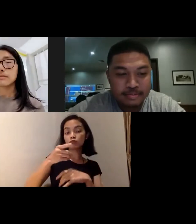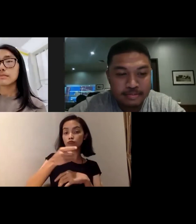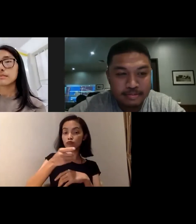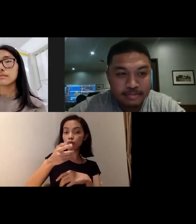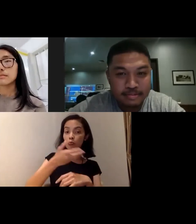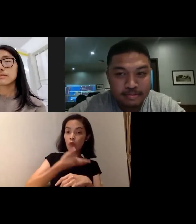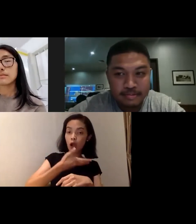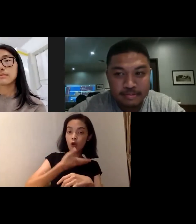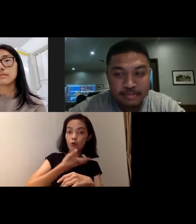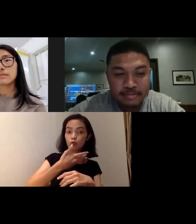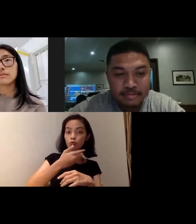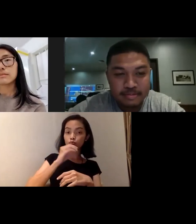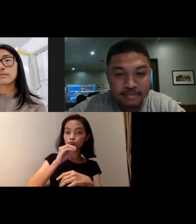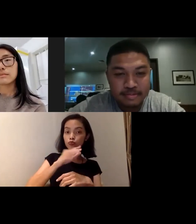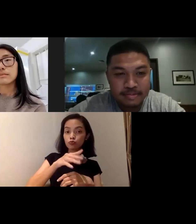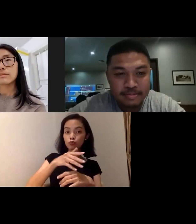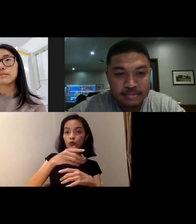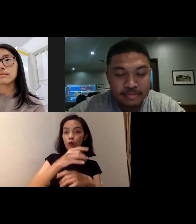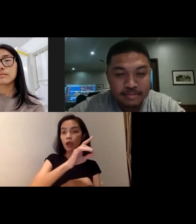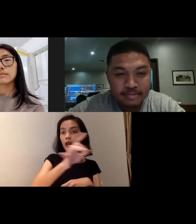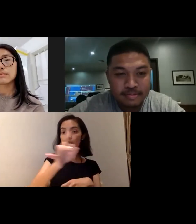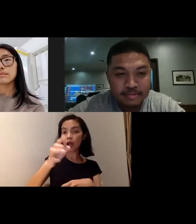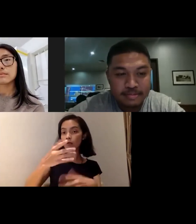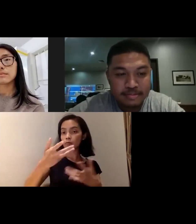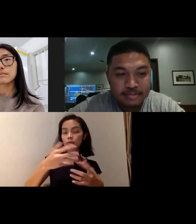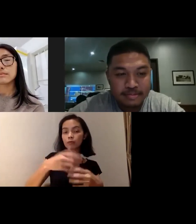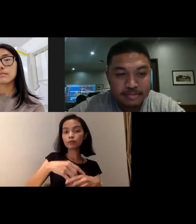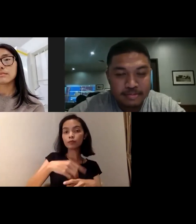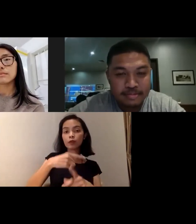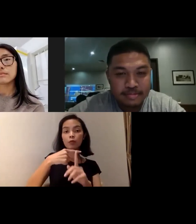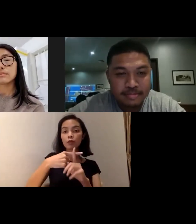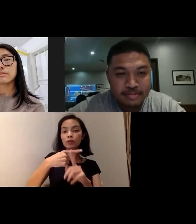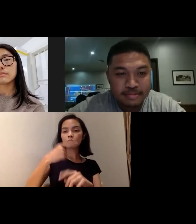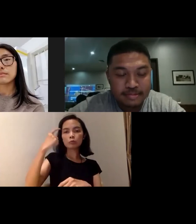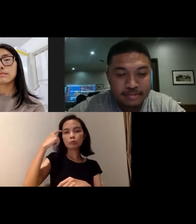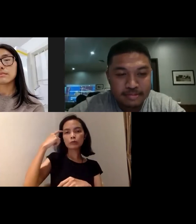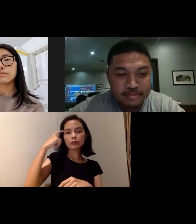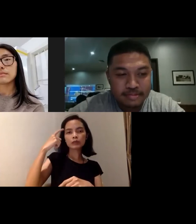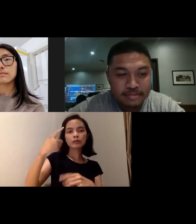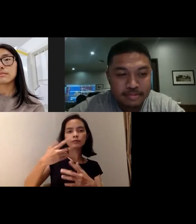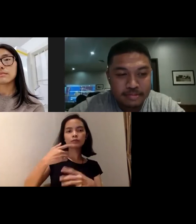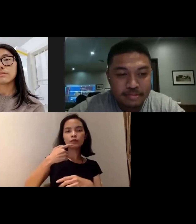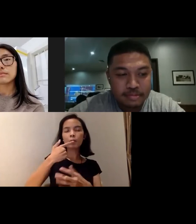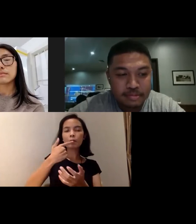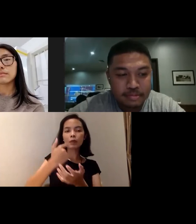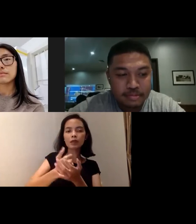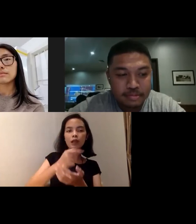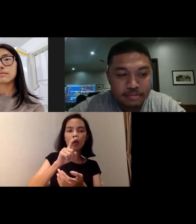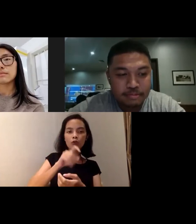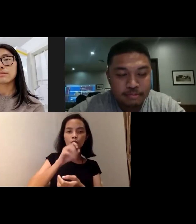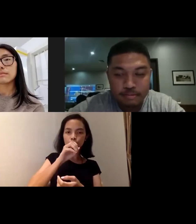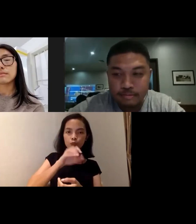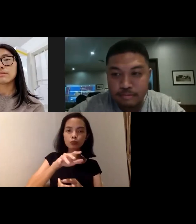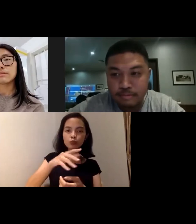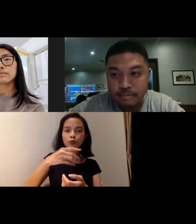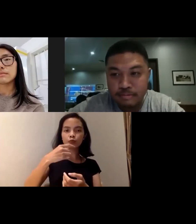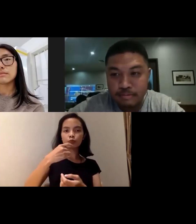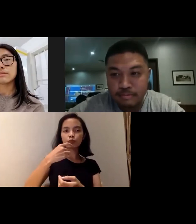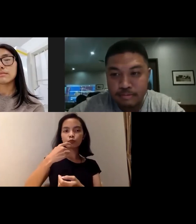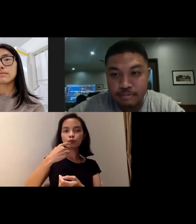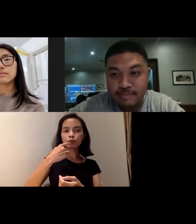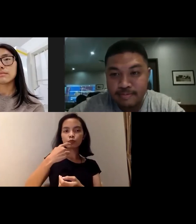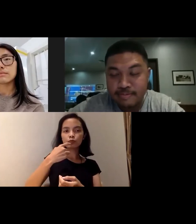would like to say to the audience, and what you think is very important to say in